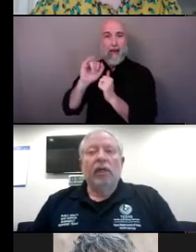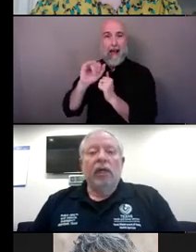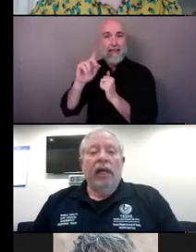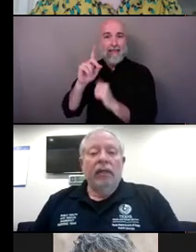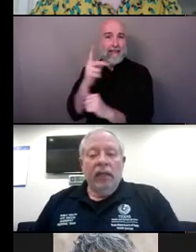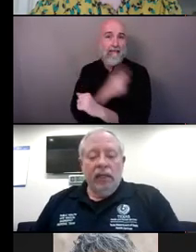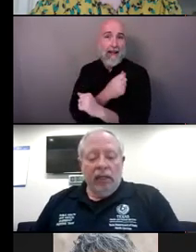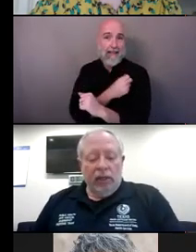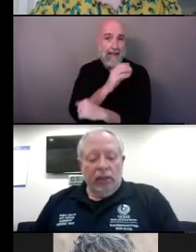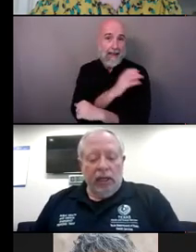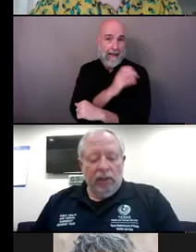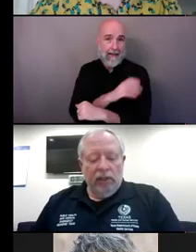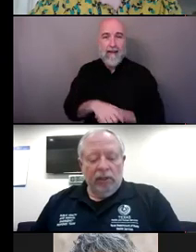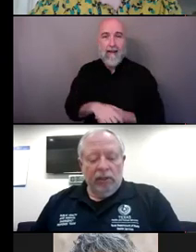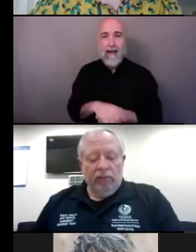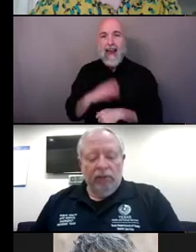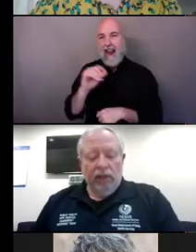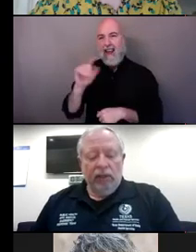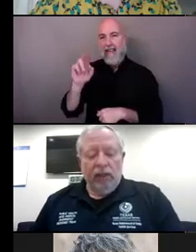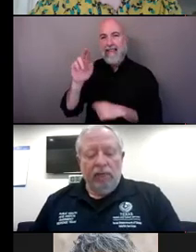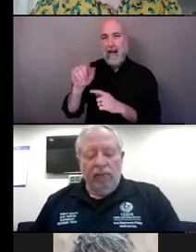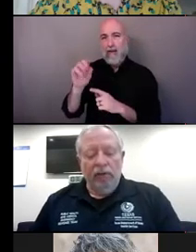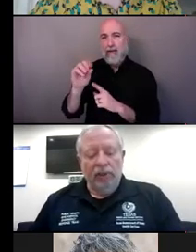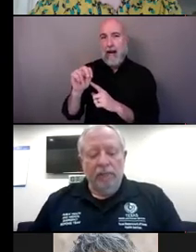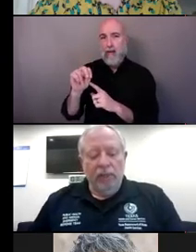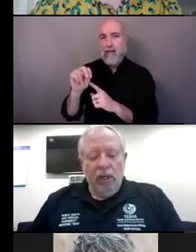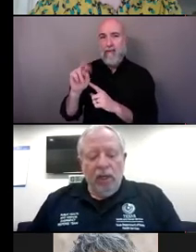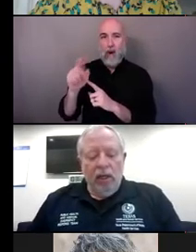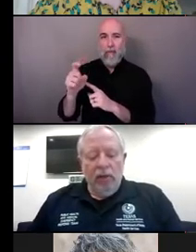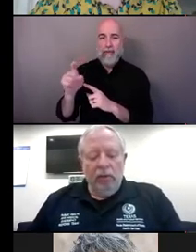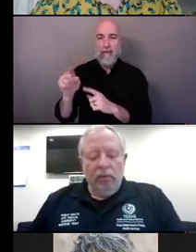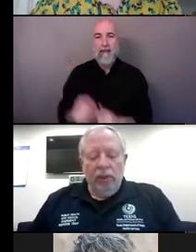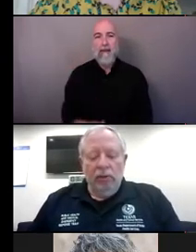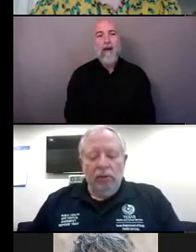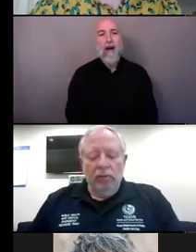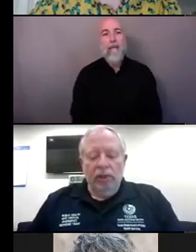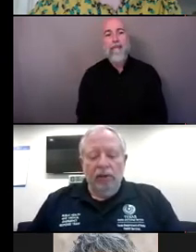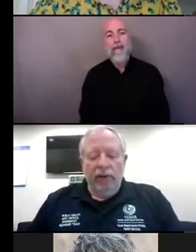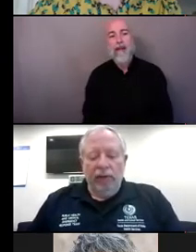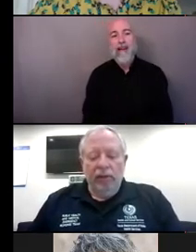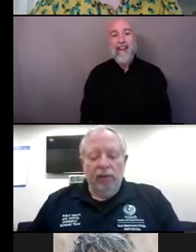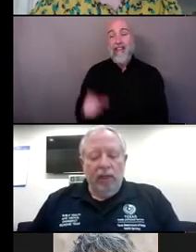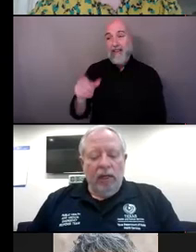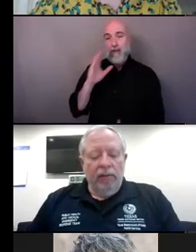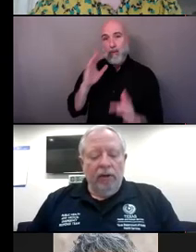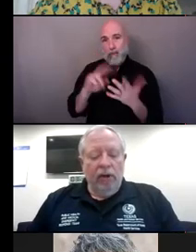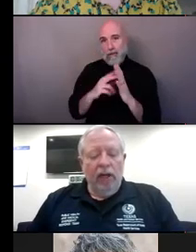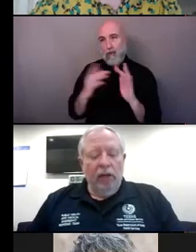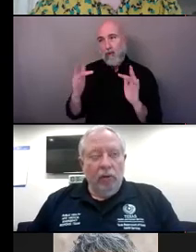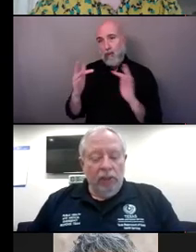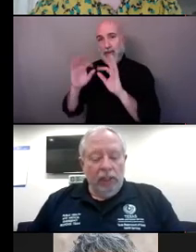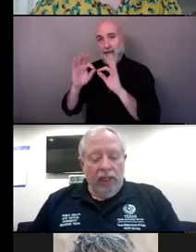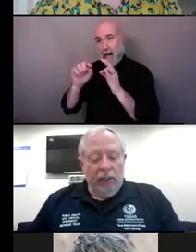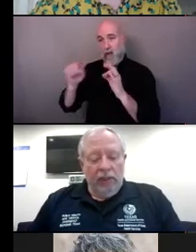clinics and the Tarrytown initiative, Tarrytown Pharmacy. This would include reaching families that are